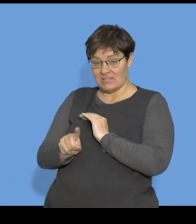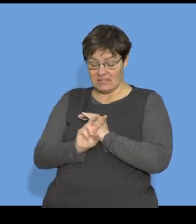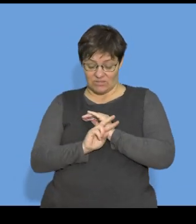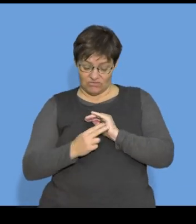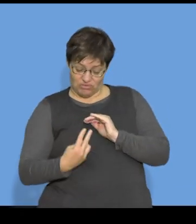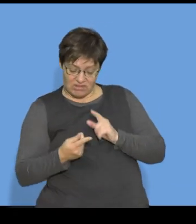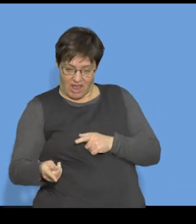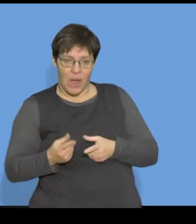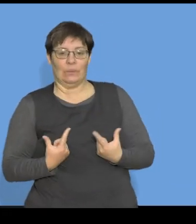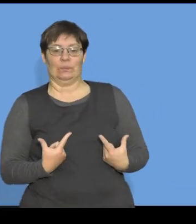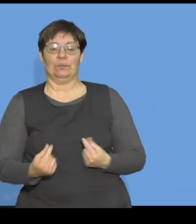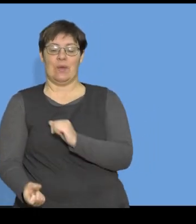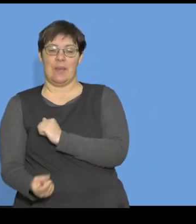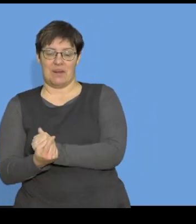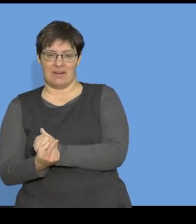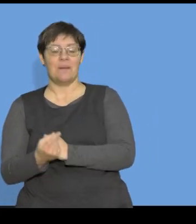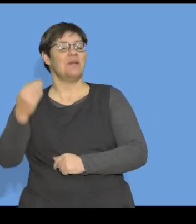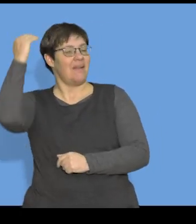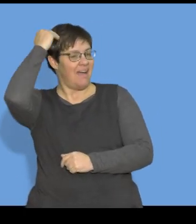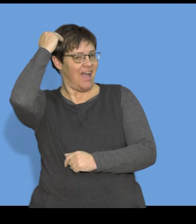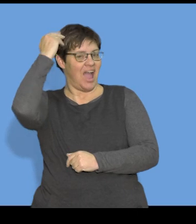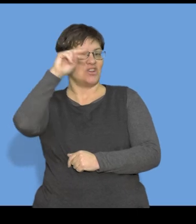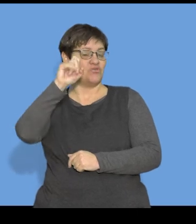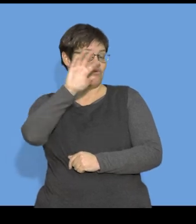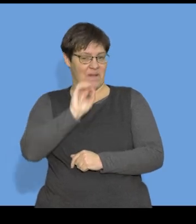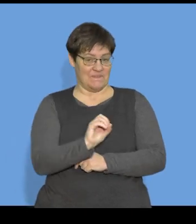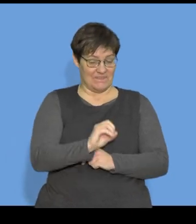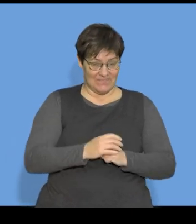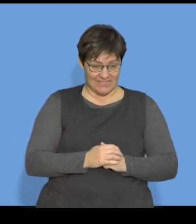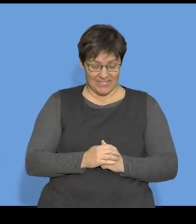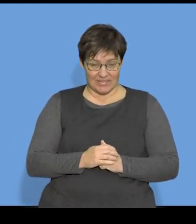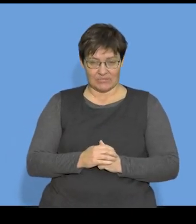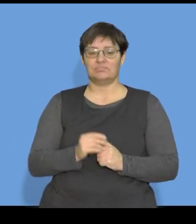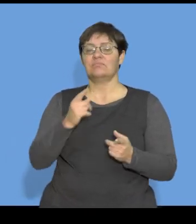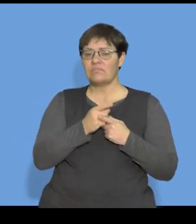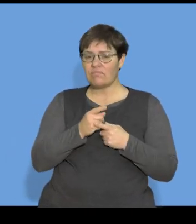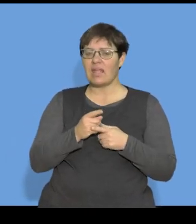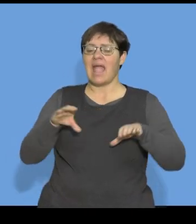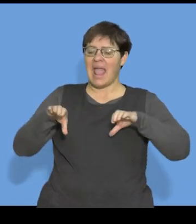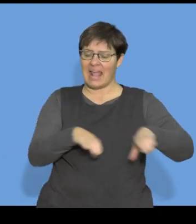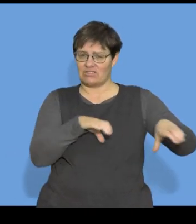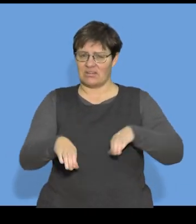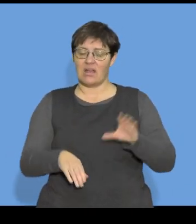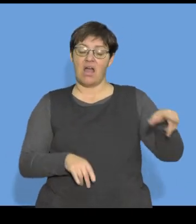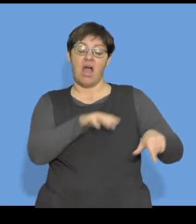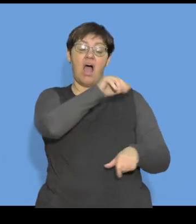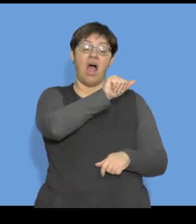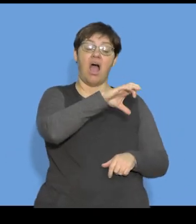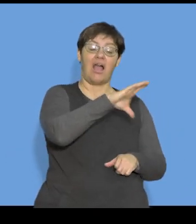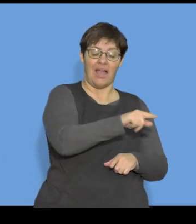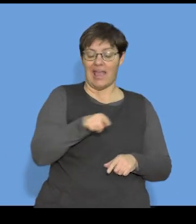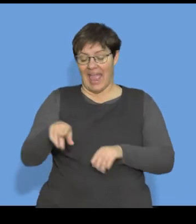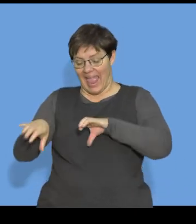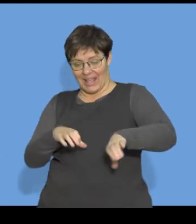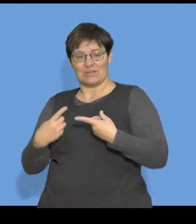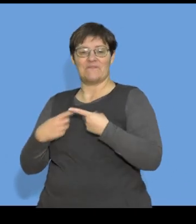are having a neuron in your mind, I believe. Then we've got the reflex action. There's a difference between the arc and the